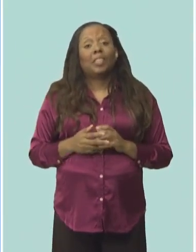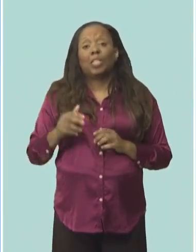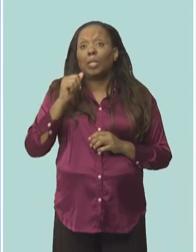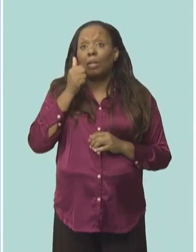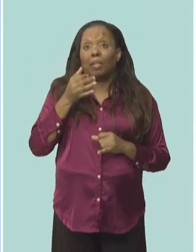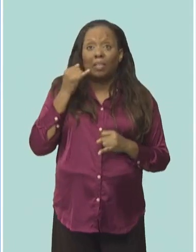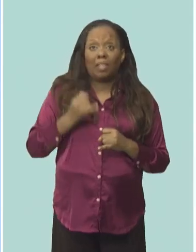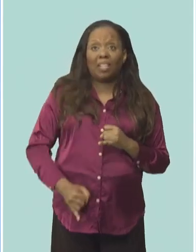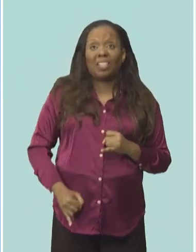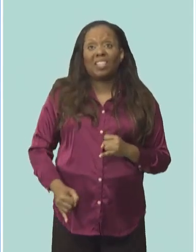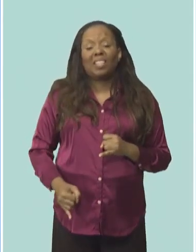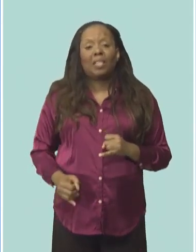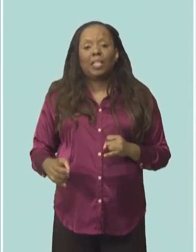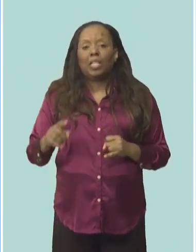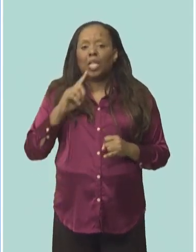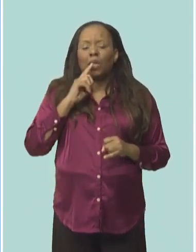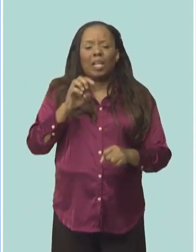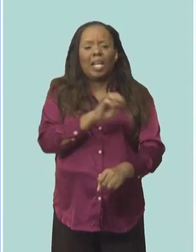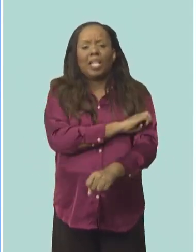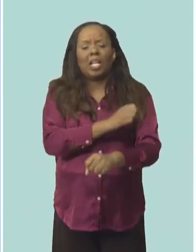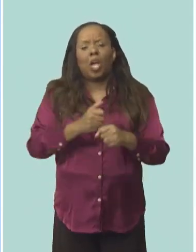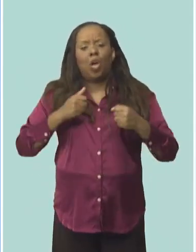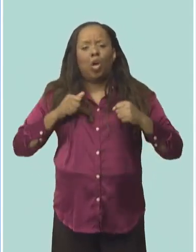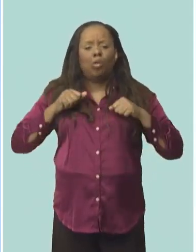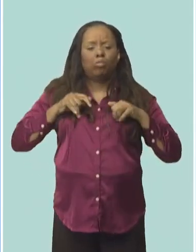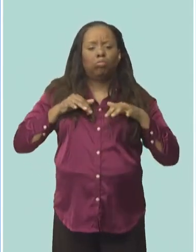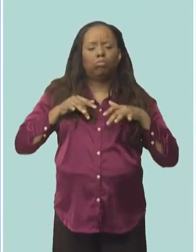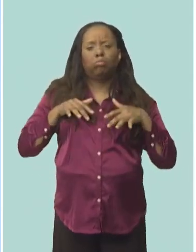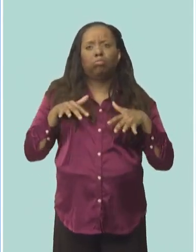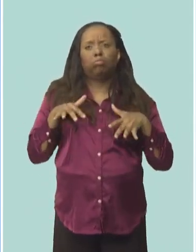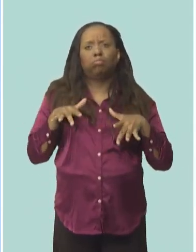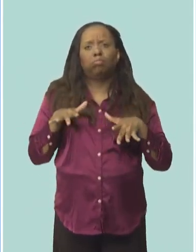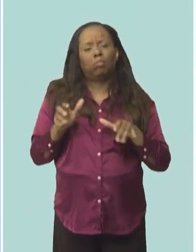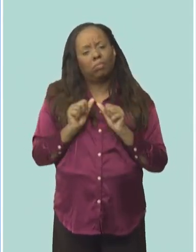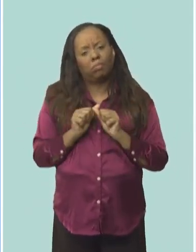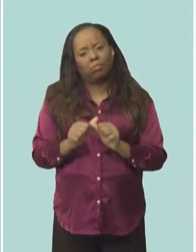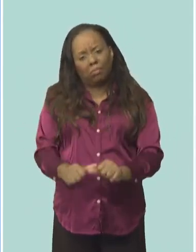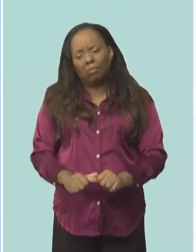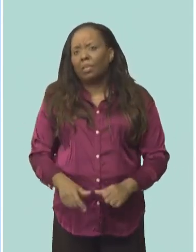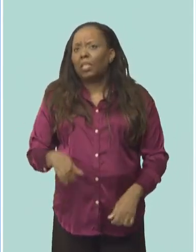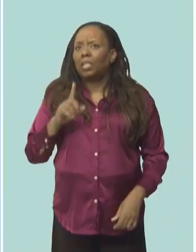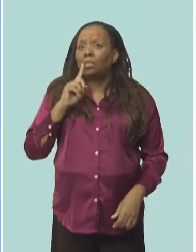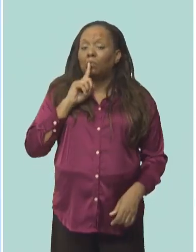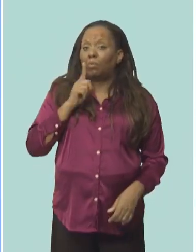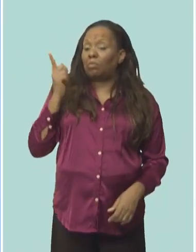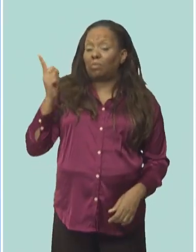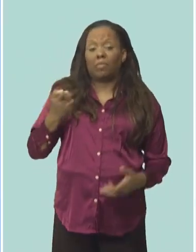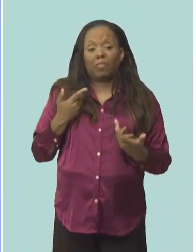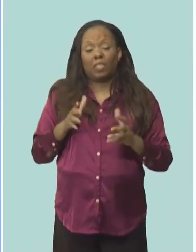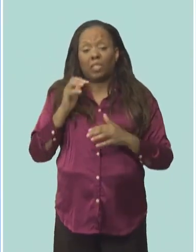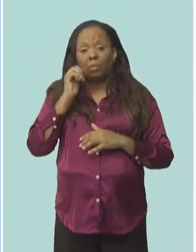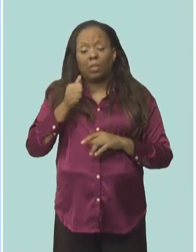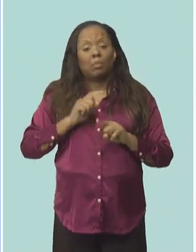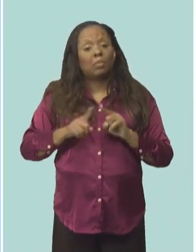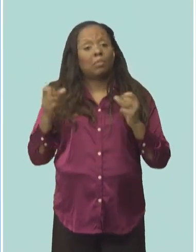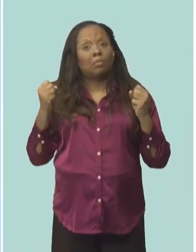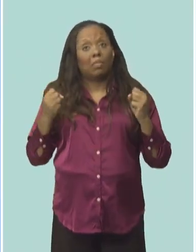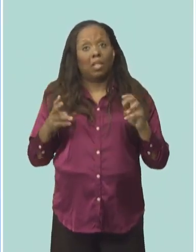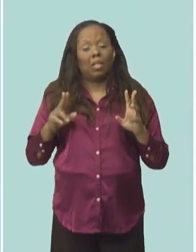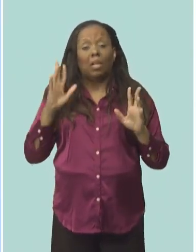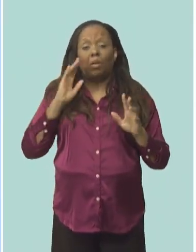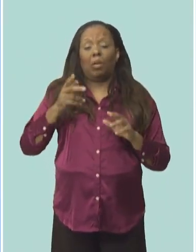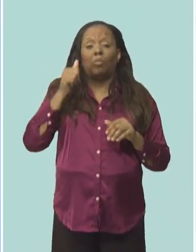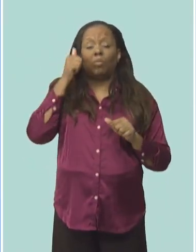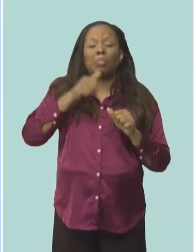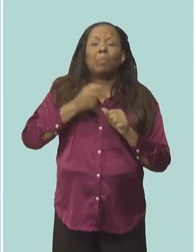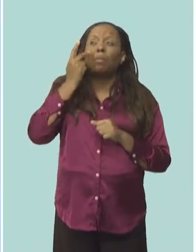the energy at the Grand Market shows no sign of slowing. Carifesta 15 wraps up tomorrow, but for many, the memories